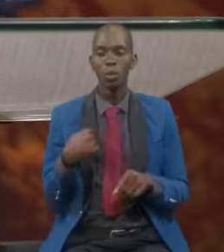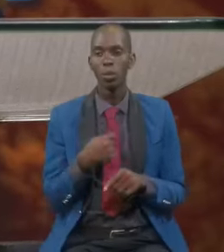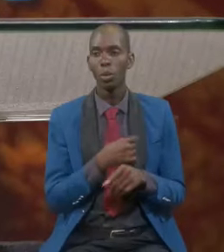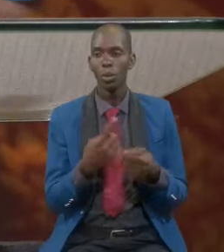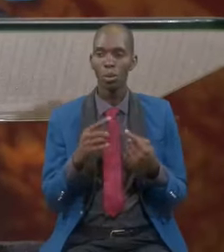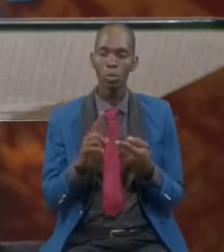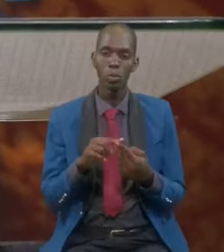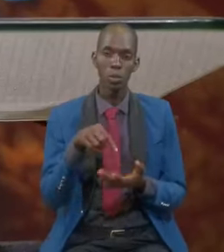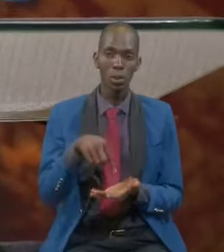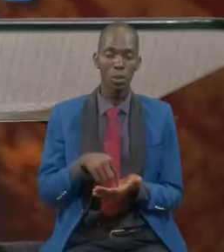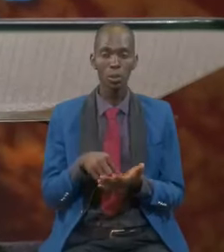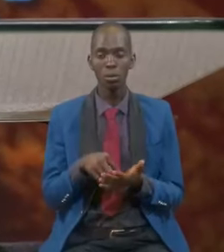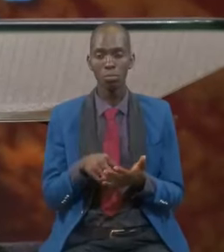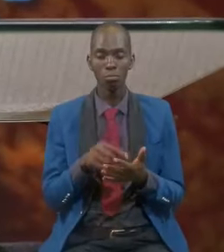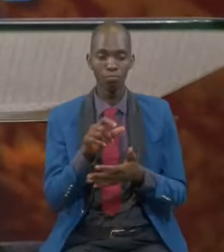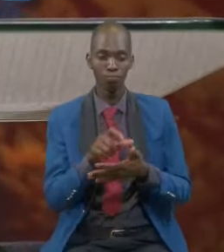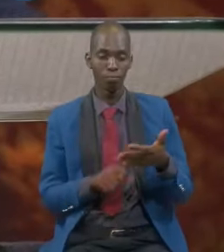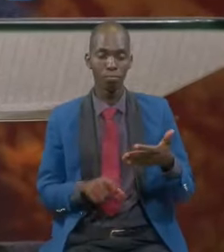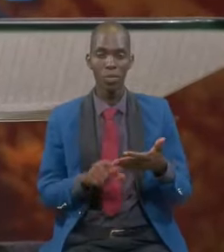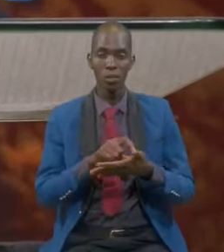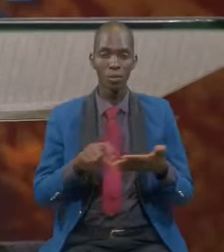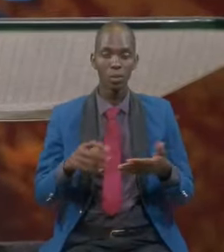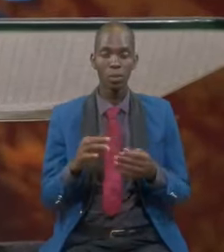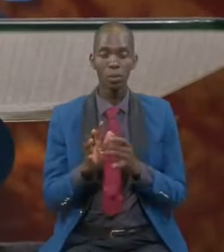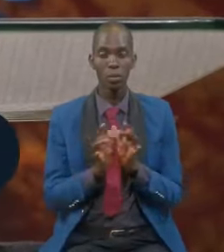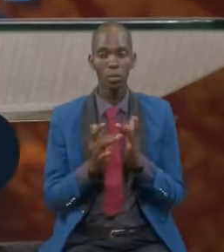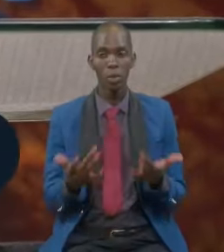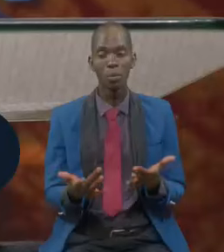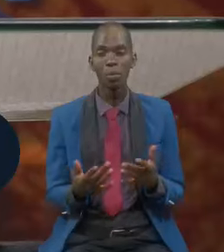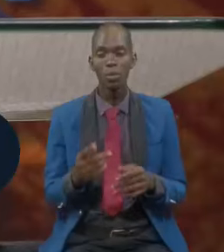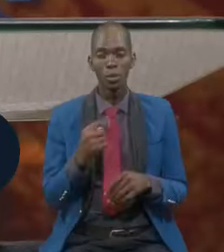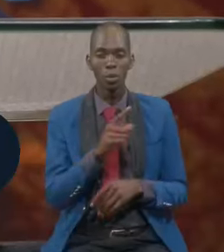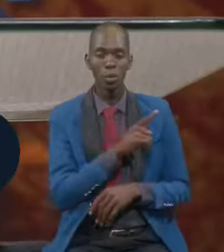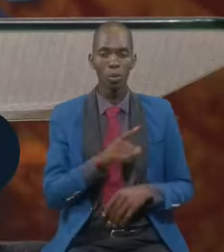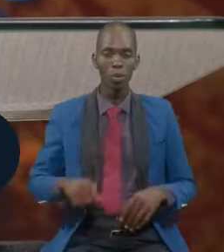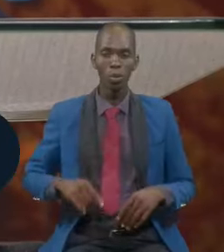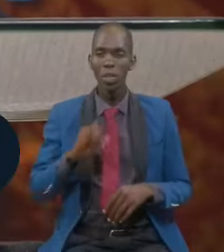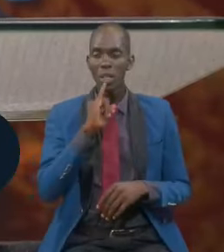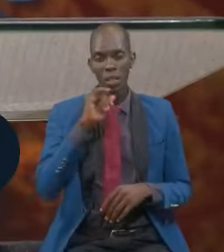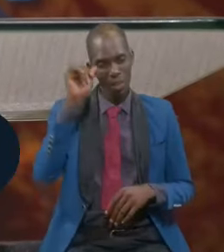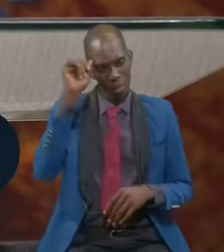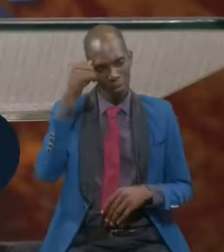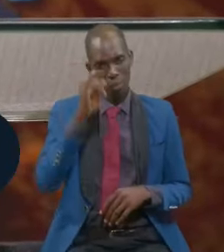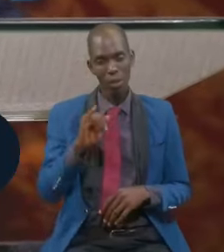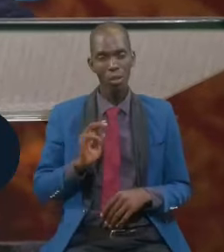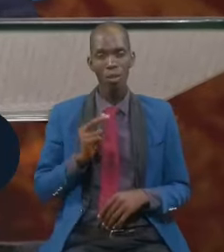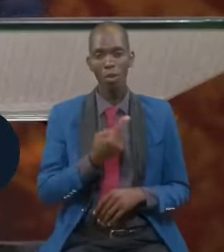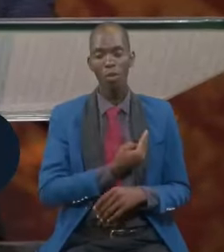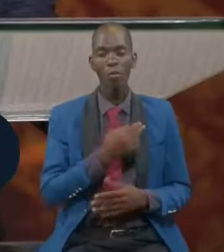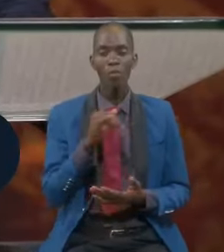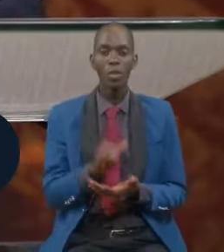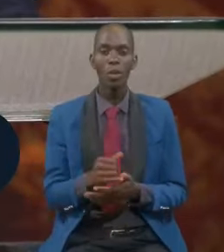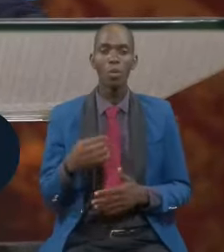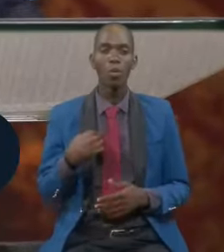to this passage, the Lord is reminding us that we need to live